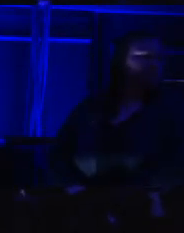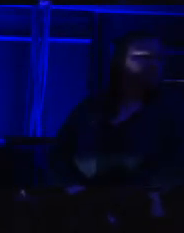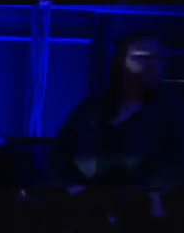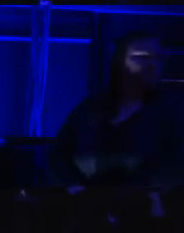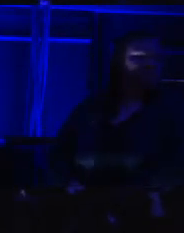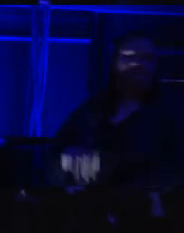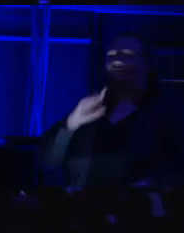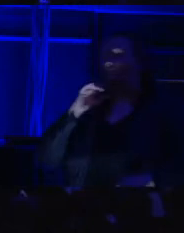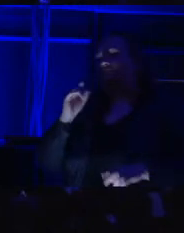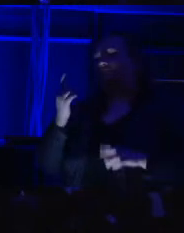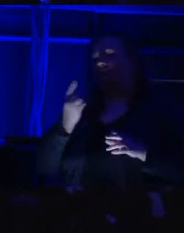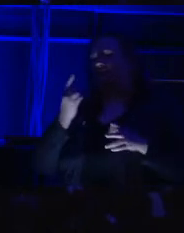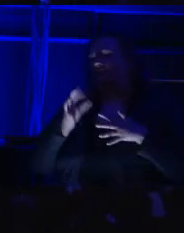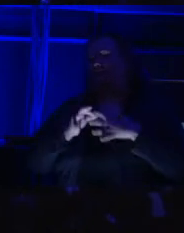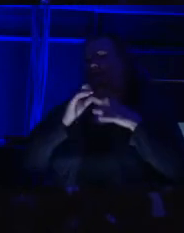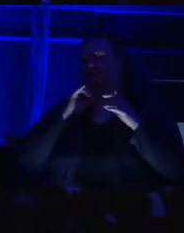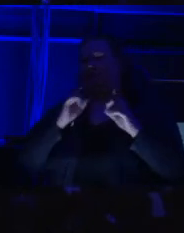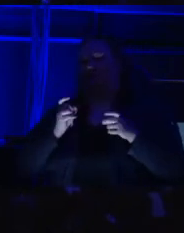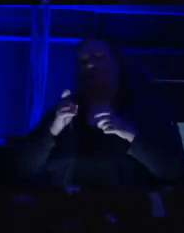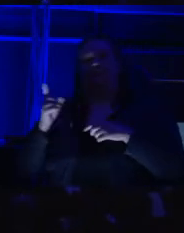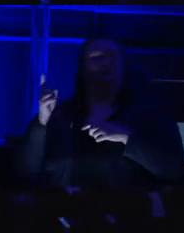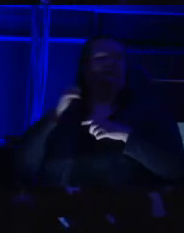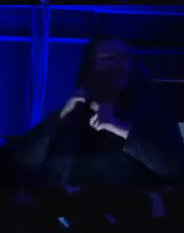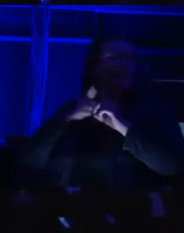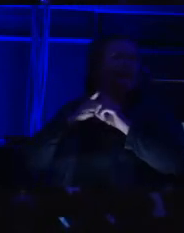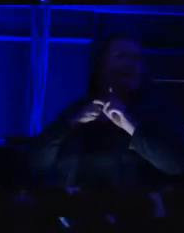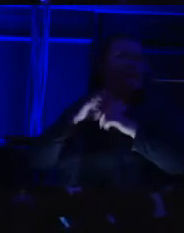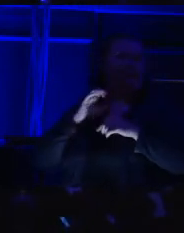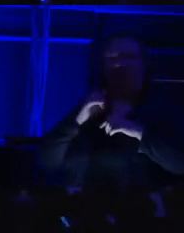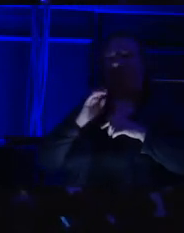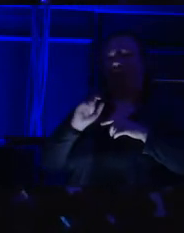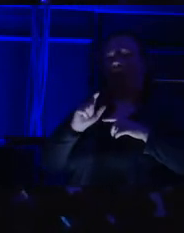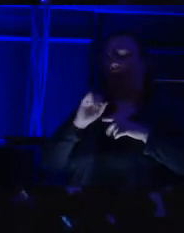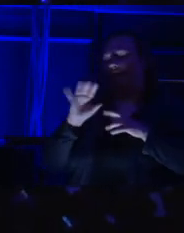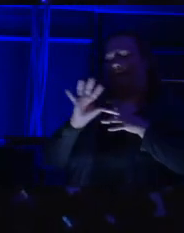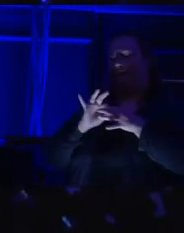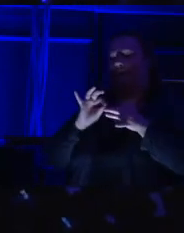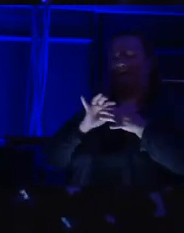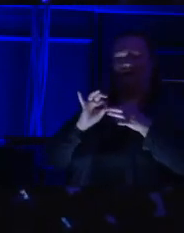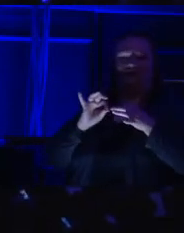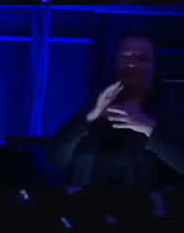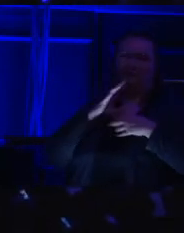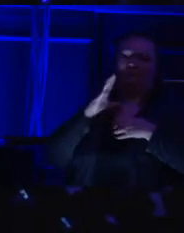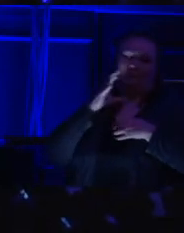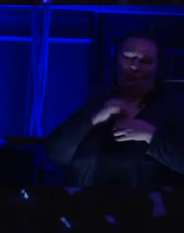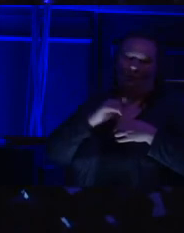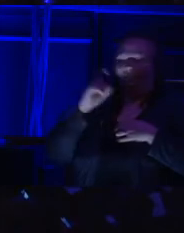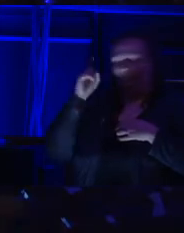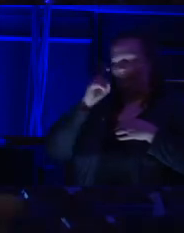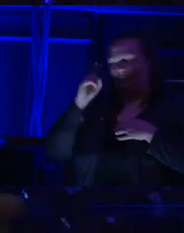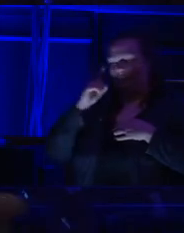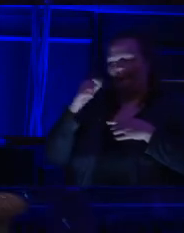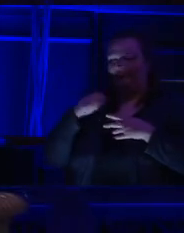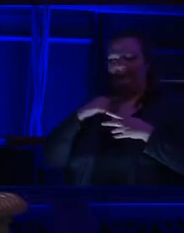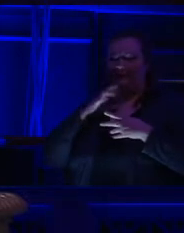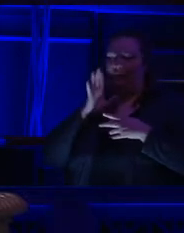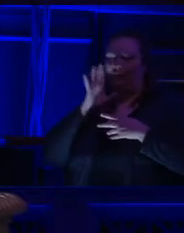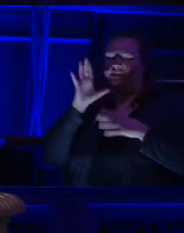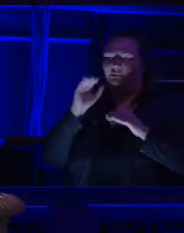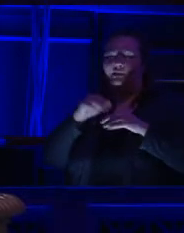It's always a special gift to hear from Earl Lewis. His remarks were as warm and wise as I would